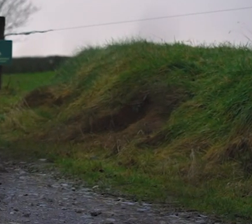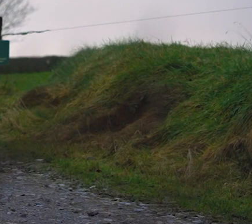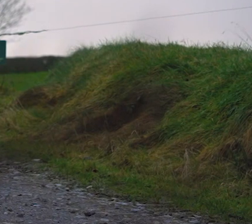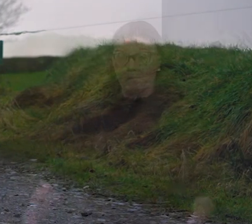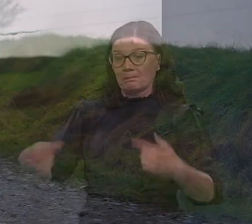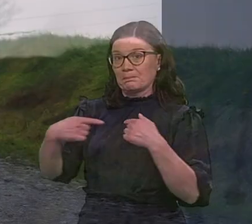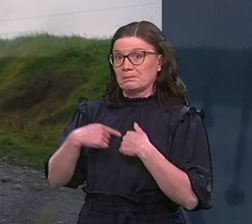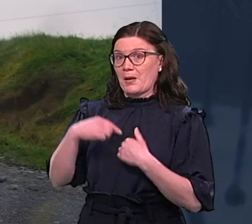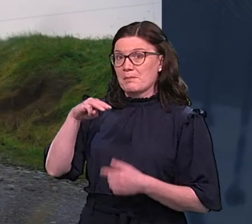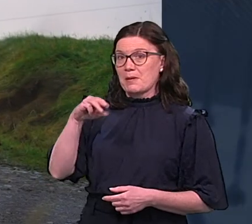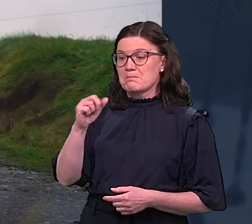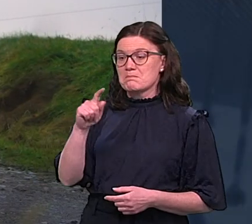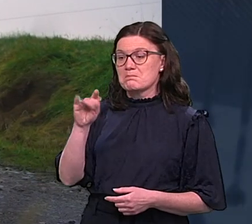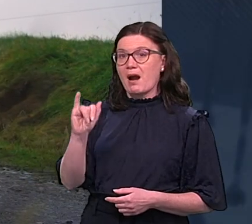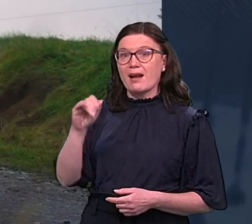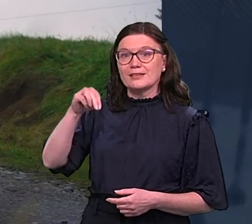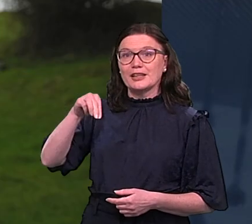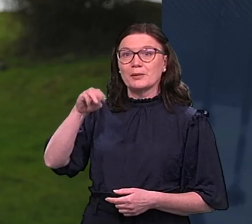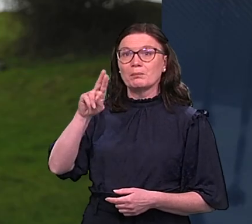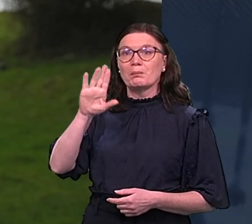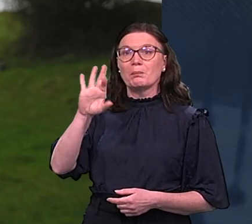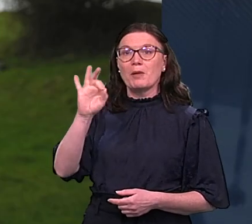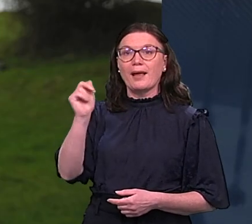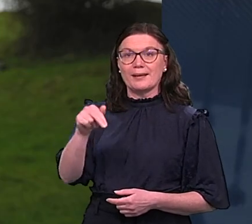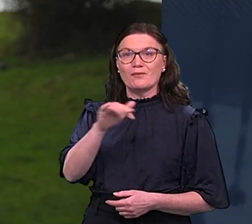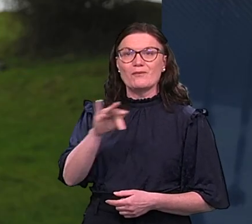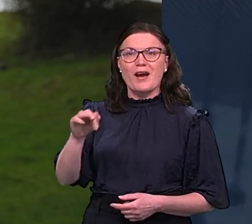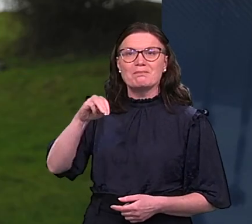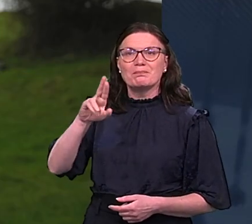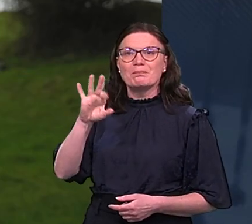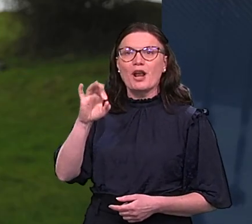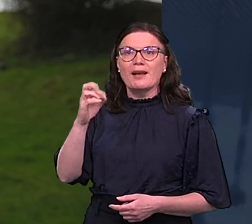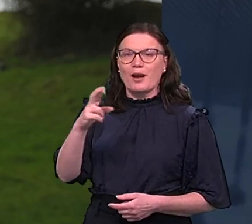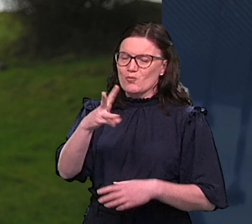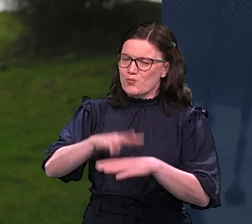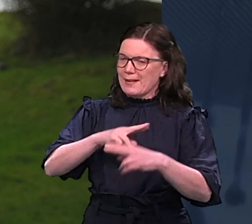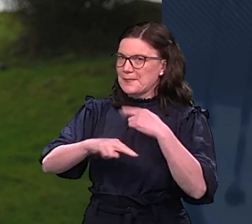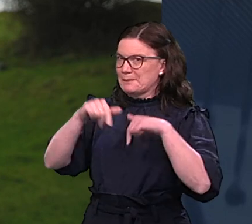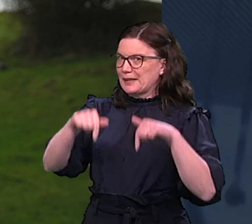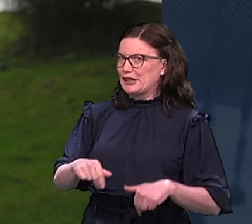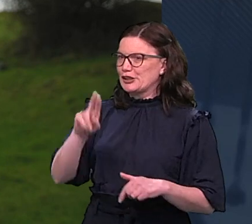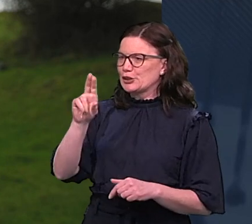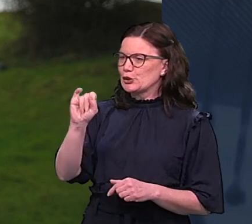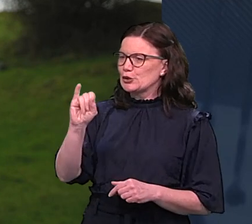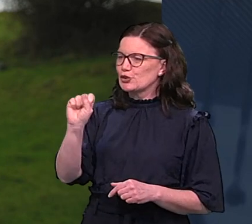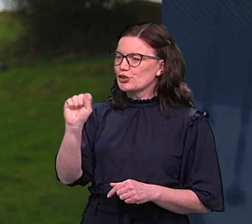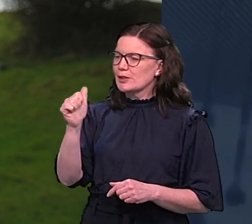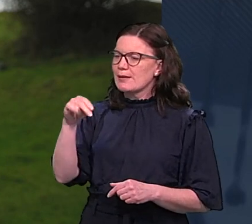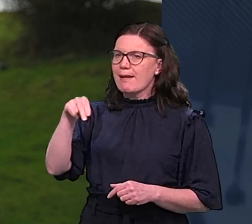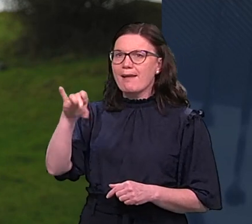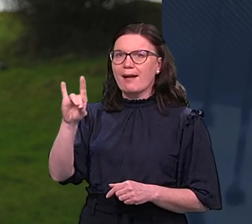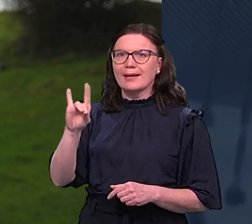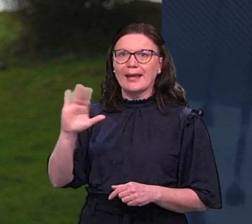I'm Marty Mulligan from Mullingar. You're all very welcome here to the Hill of Uisneach, seat of the High Kings, the resting place of the gods. We're in the